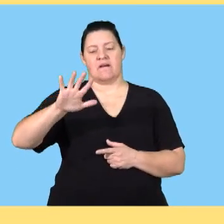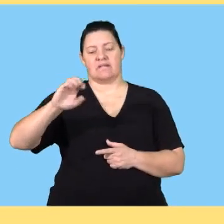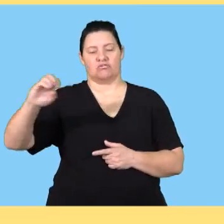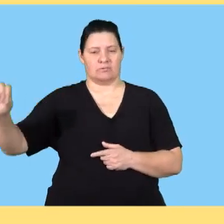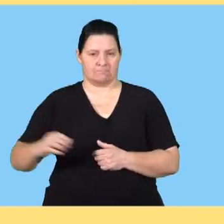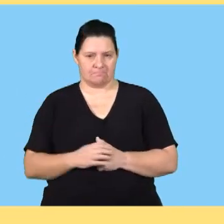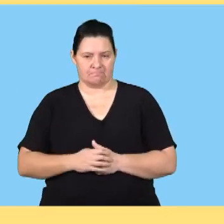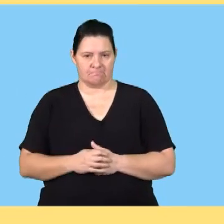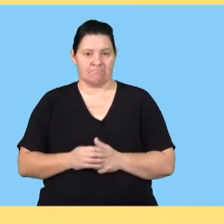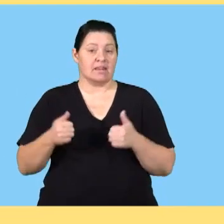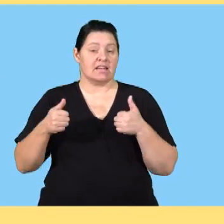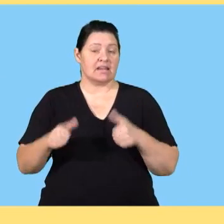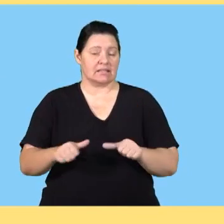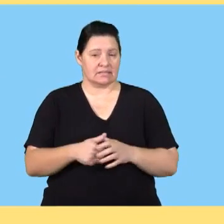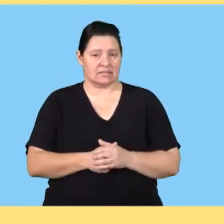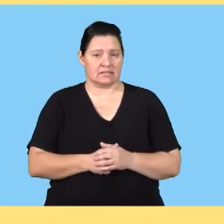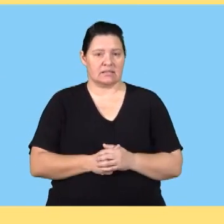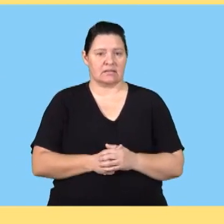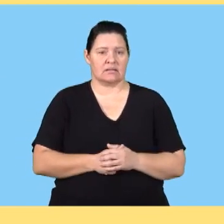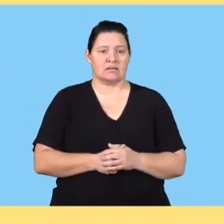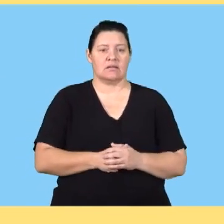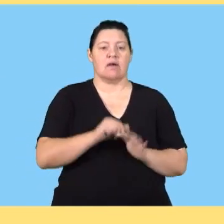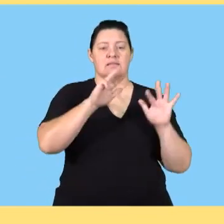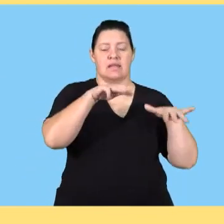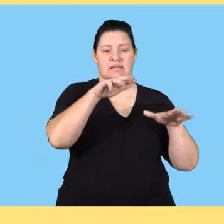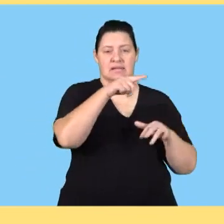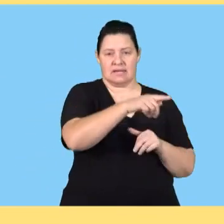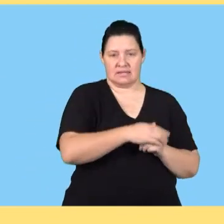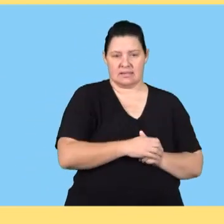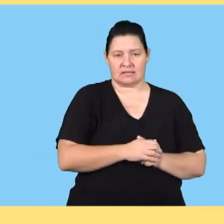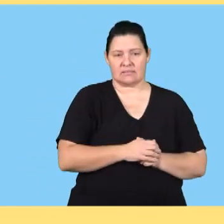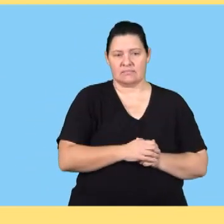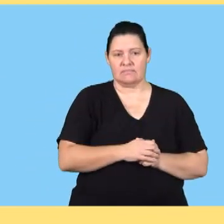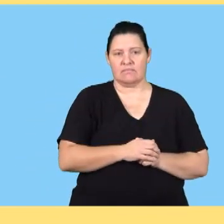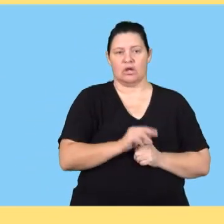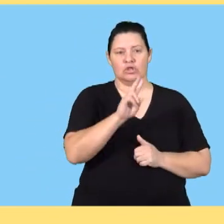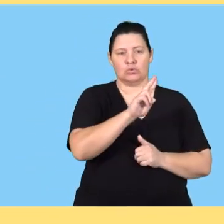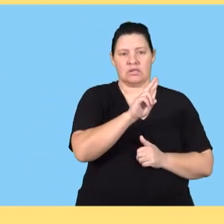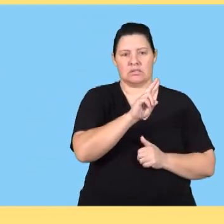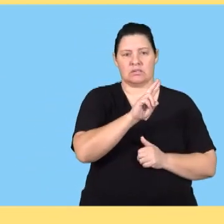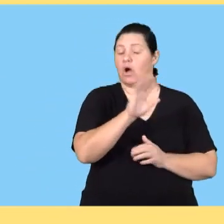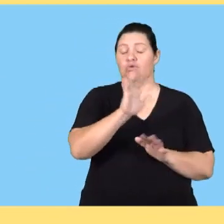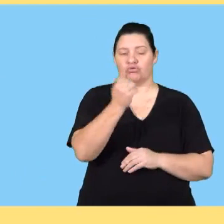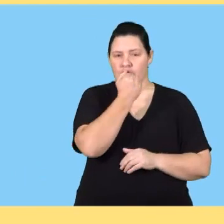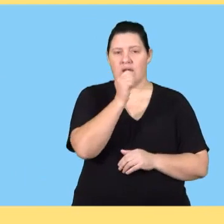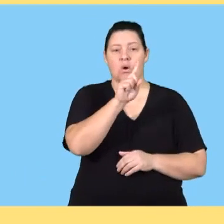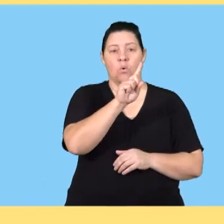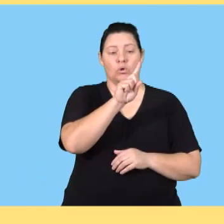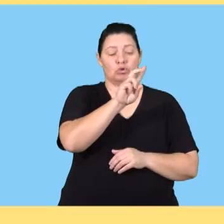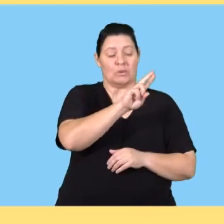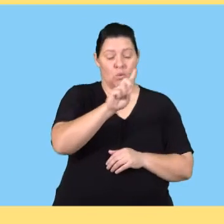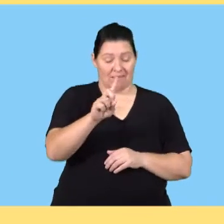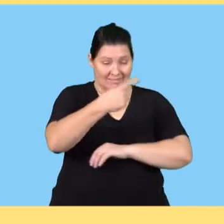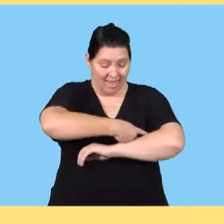73,500. The next one on the 19th, okay, on the 21st rather, to T Noah.